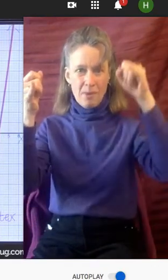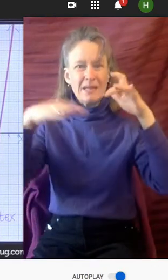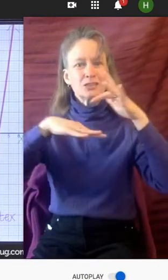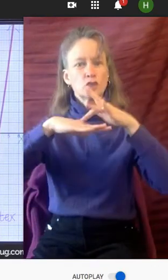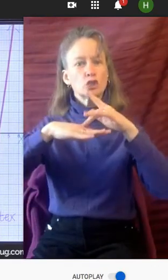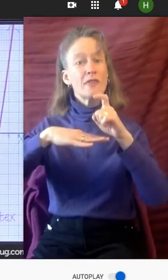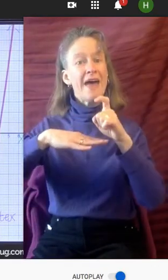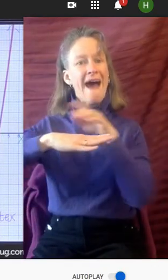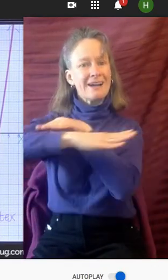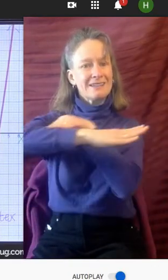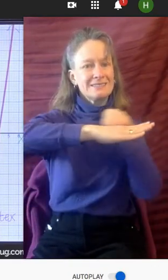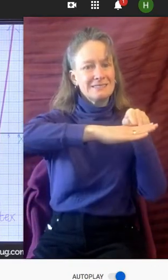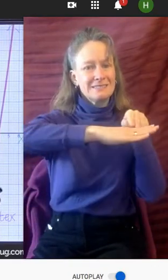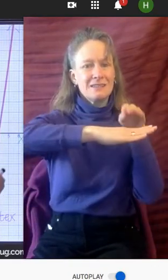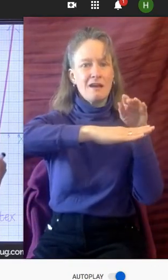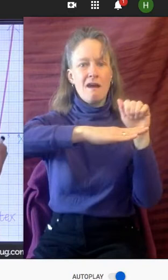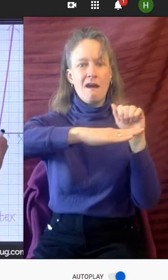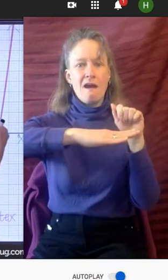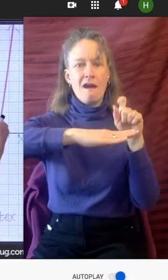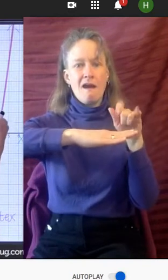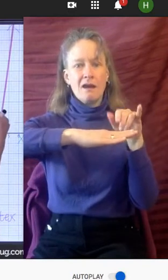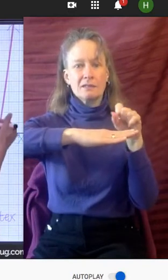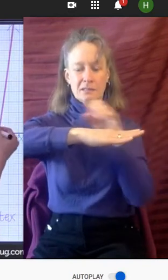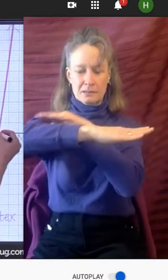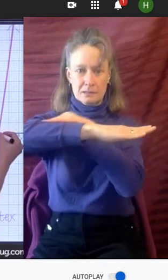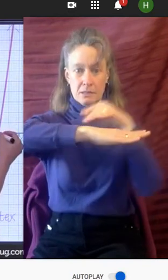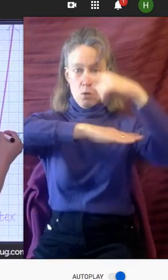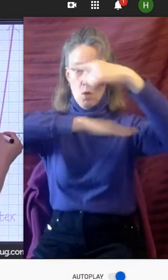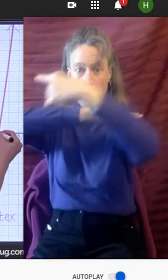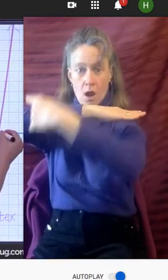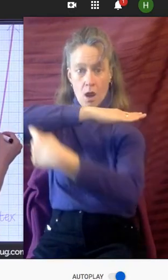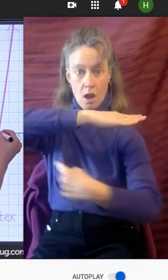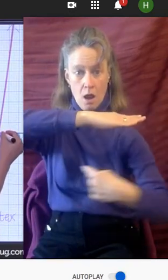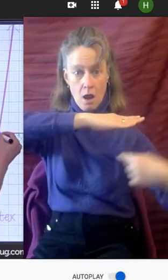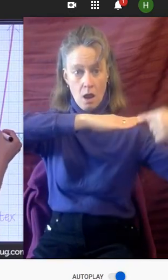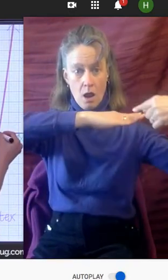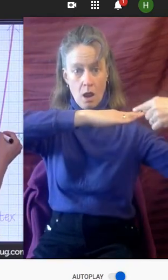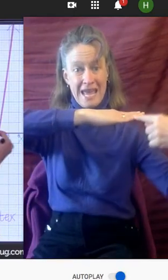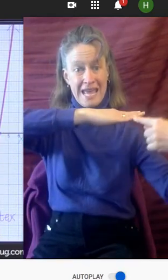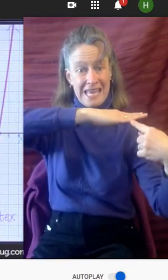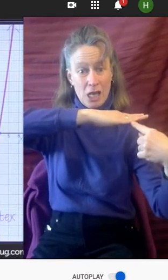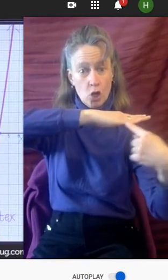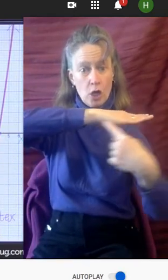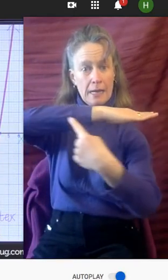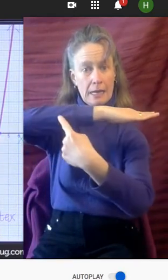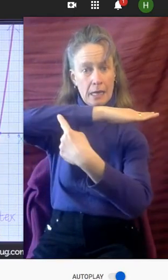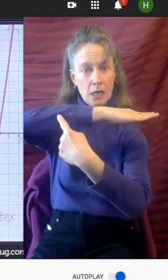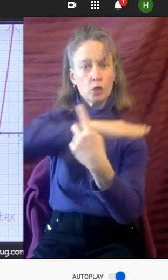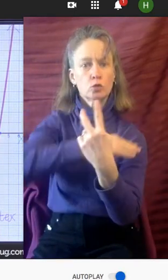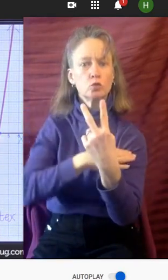x-axis. So in this case, the parabola intersects the x-axis at 2 points.